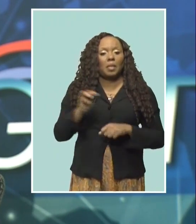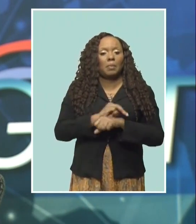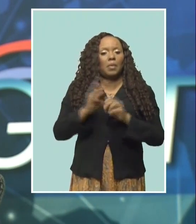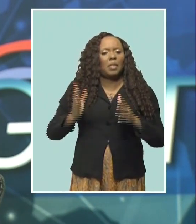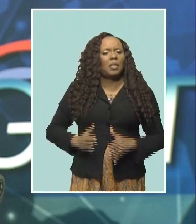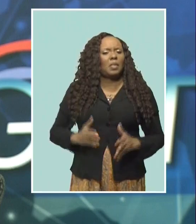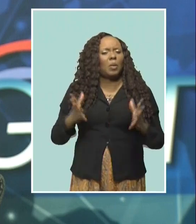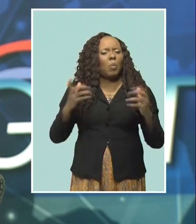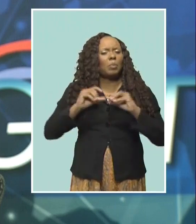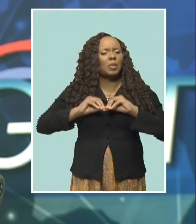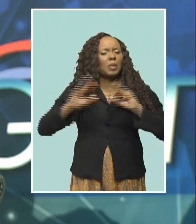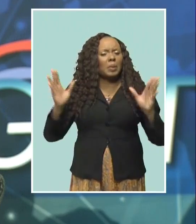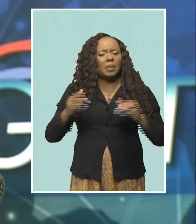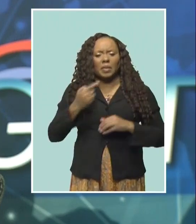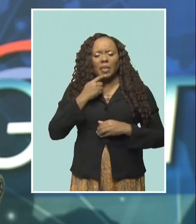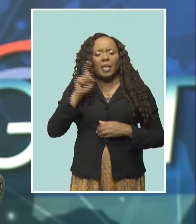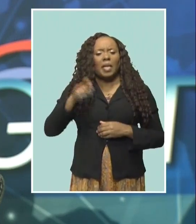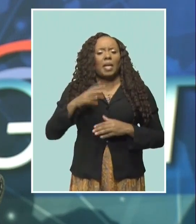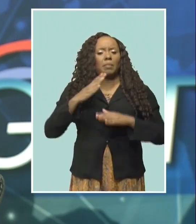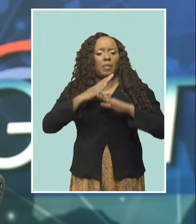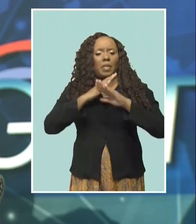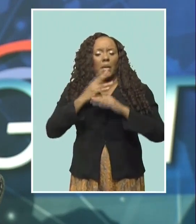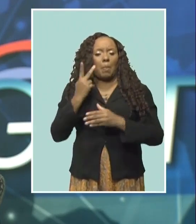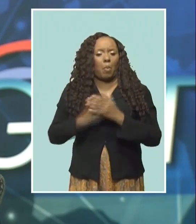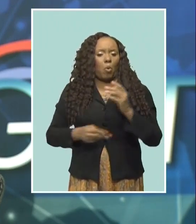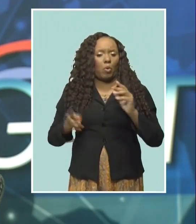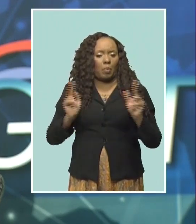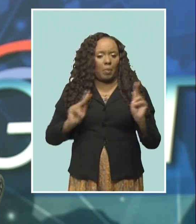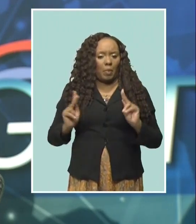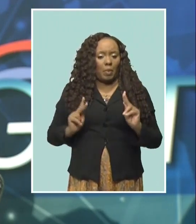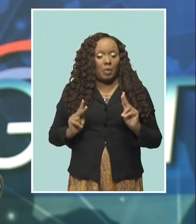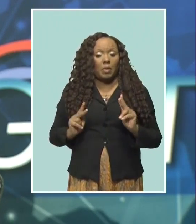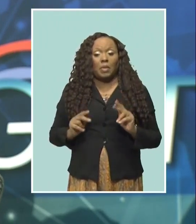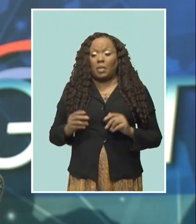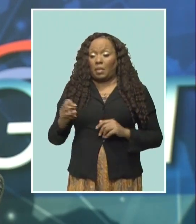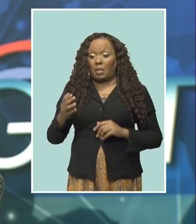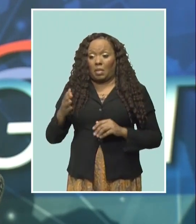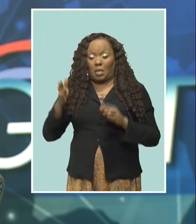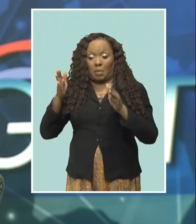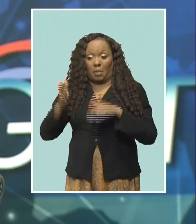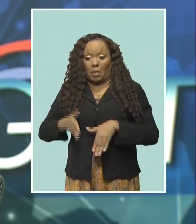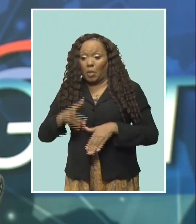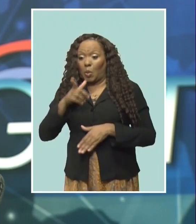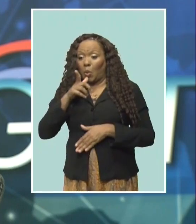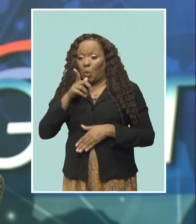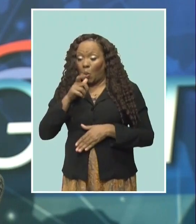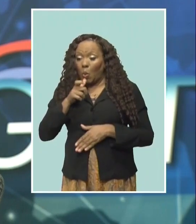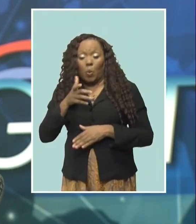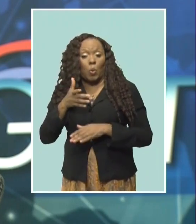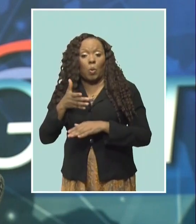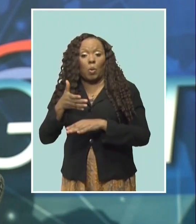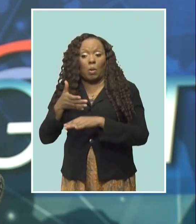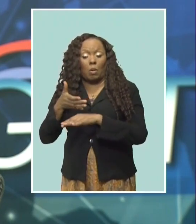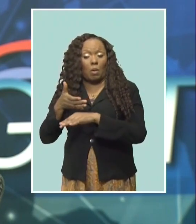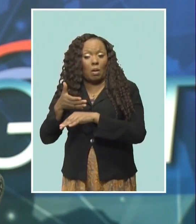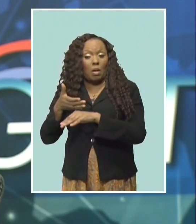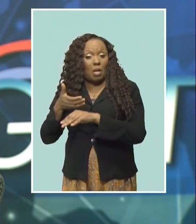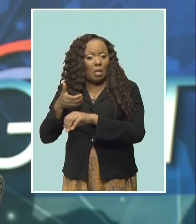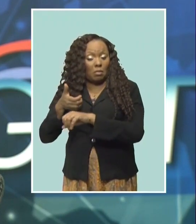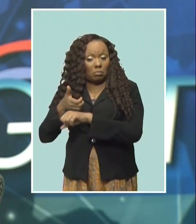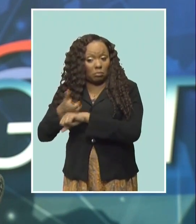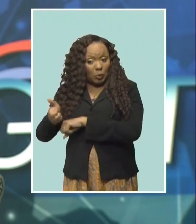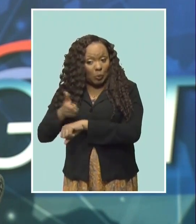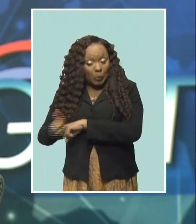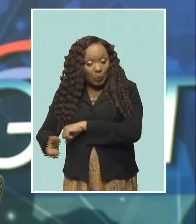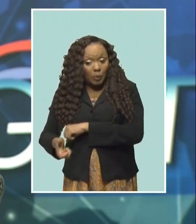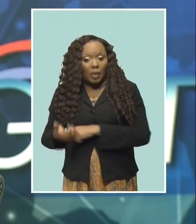She says you have to protect both the accused and the accuser. Dr. Brown says she is not supporting rape by any measure, but